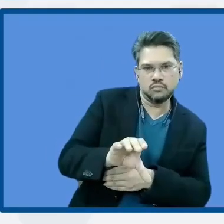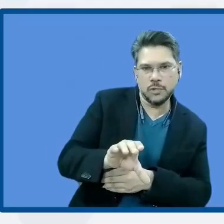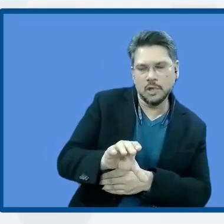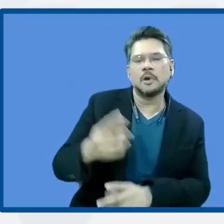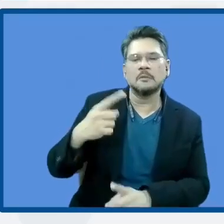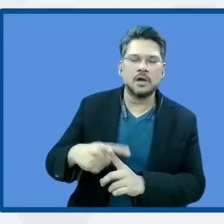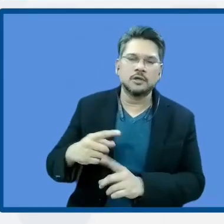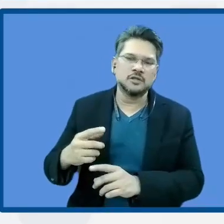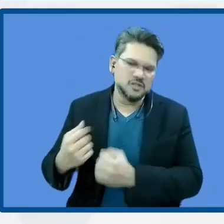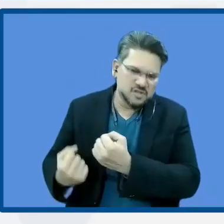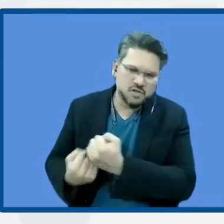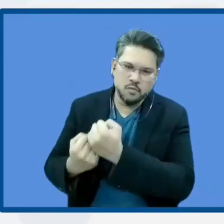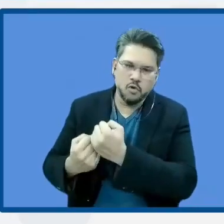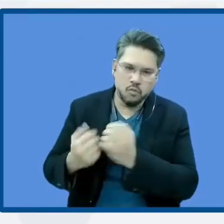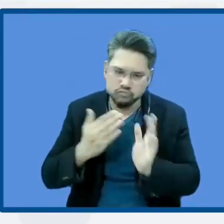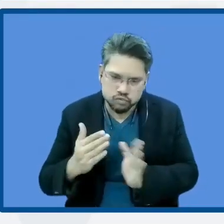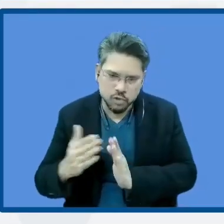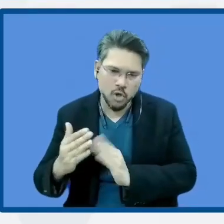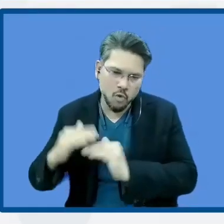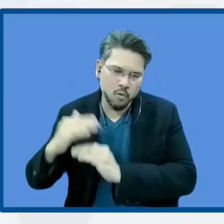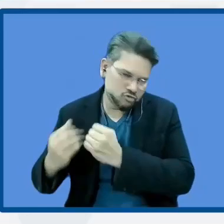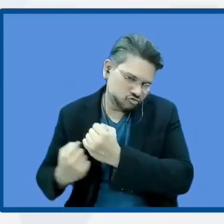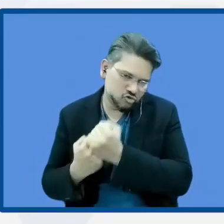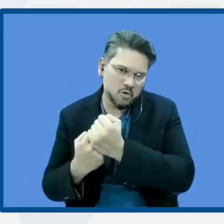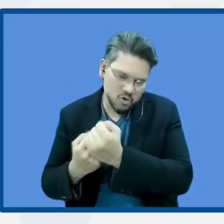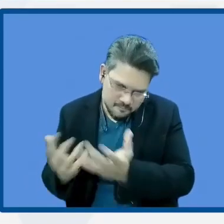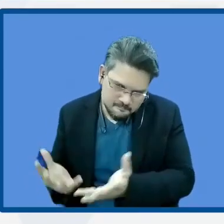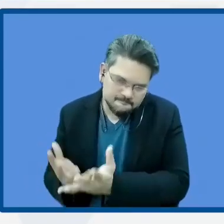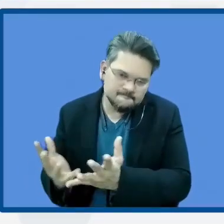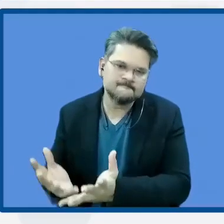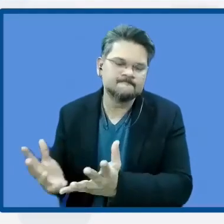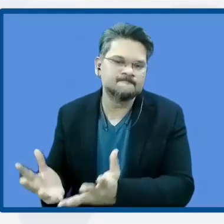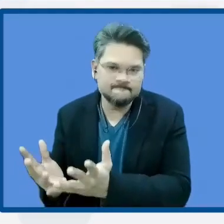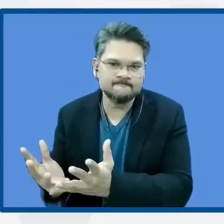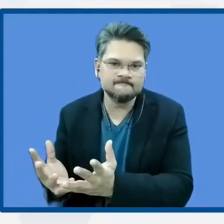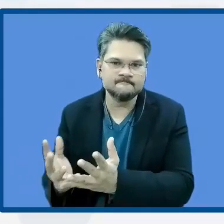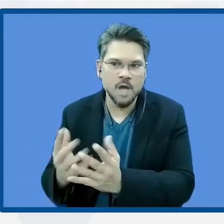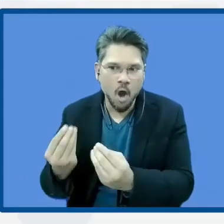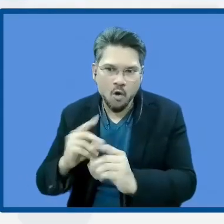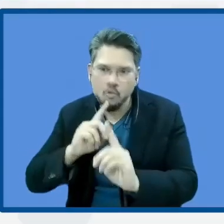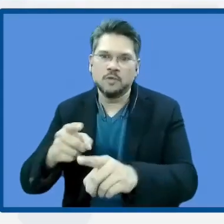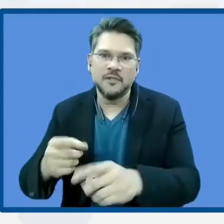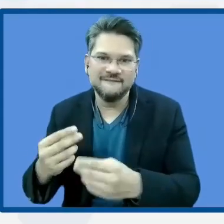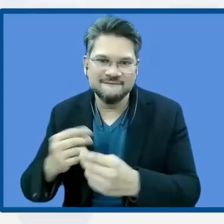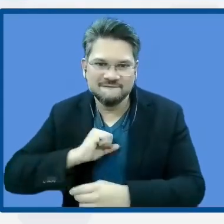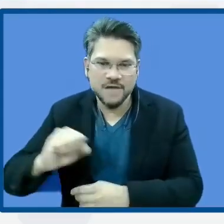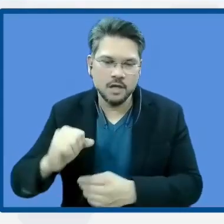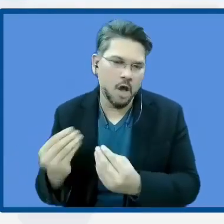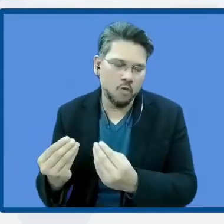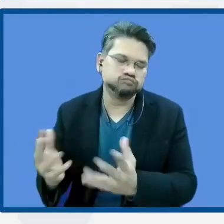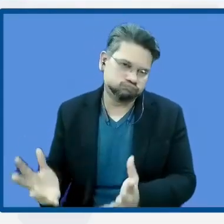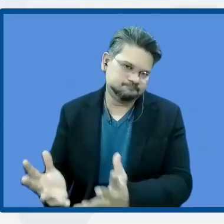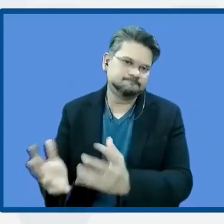preparedness and response. Connecting my answer to what just Patricia